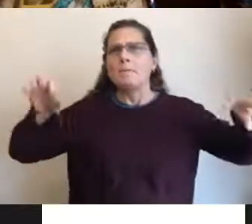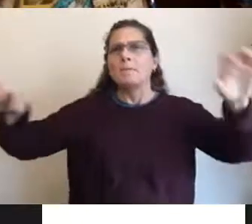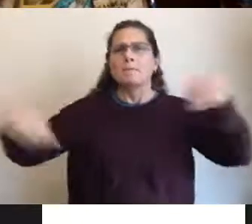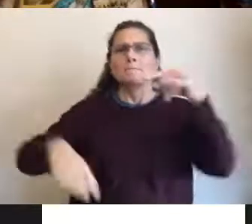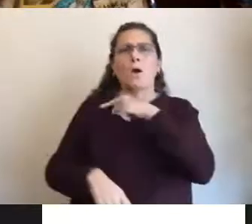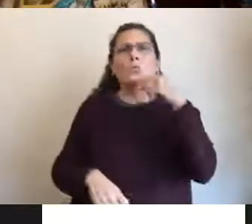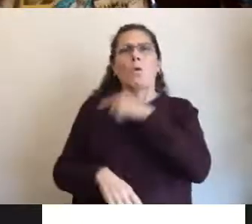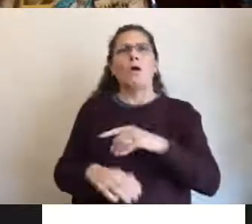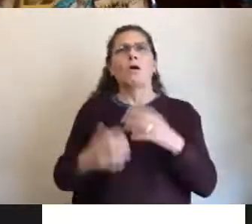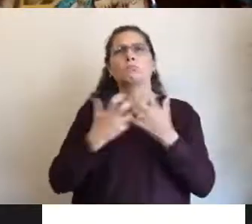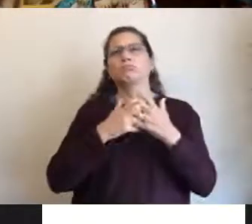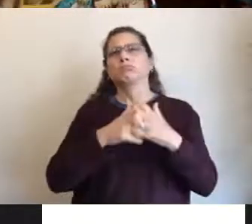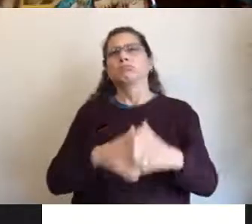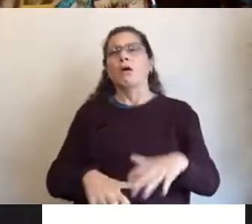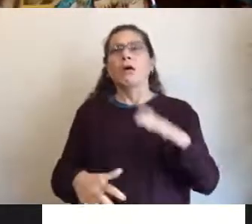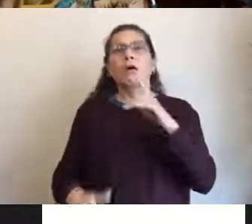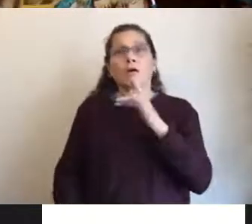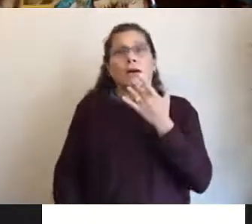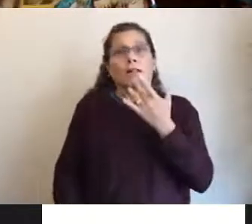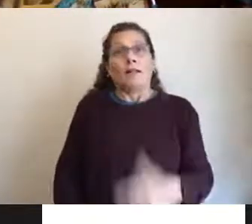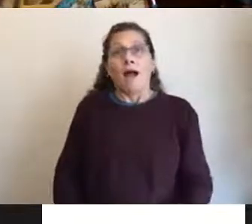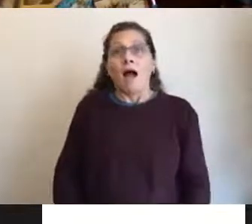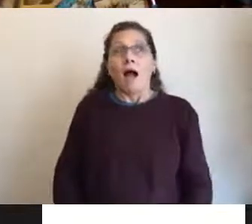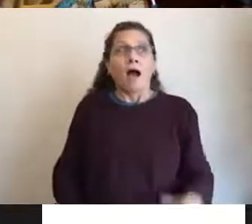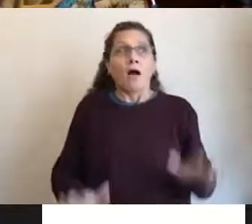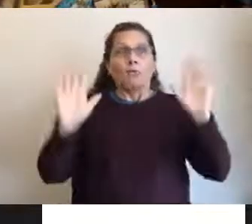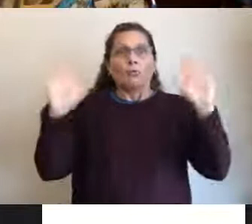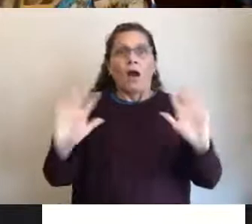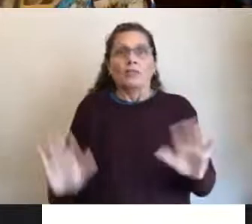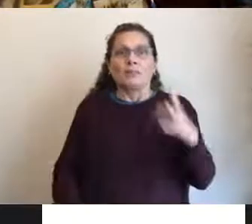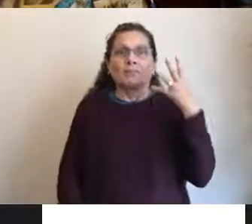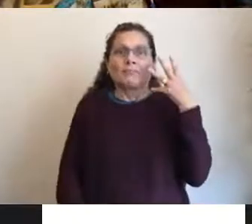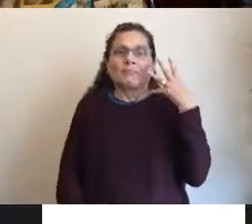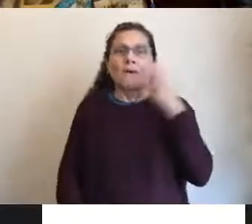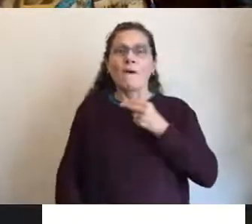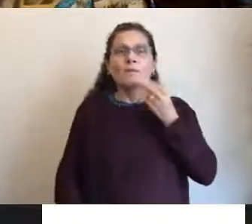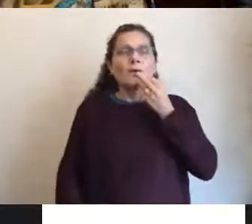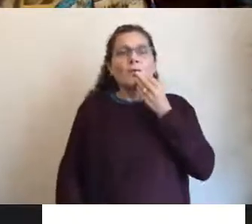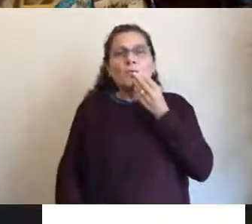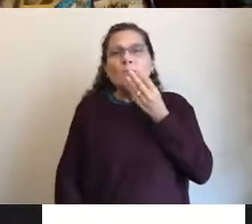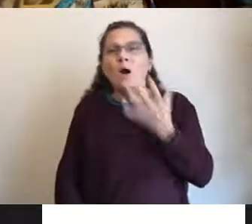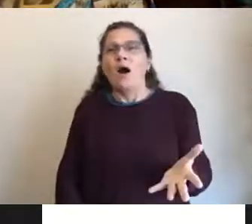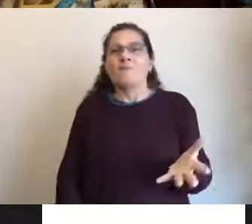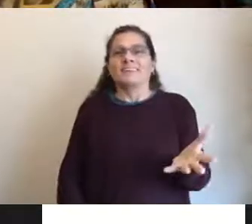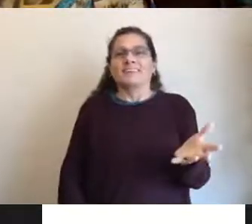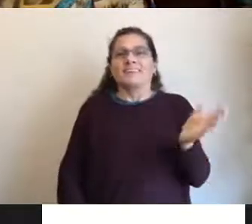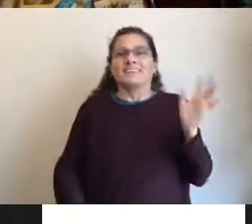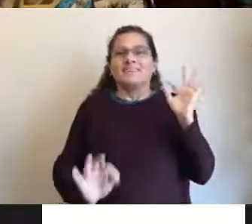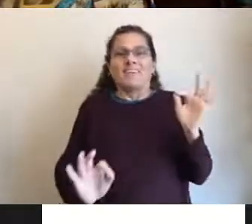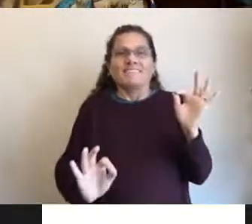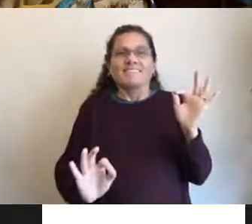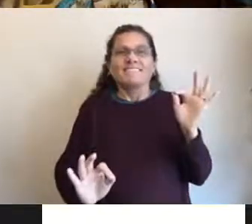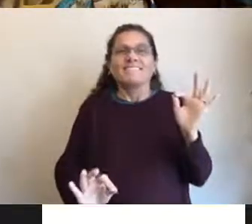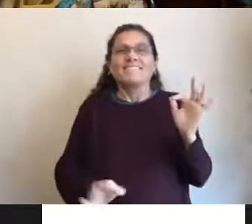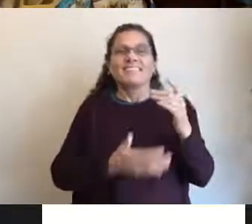warm and sunny day. That was actually beautiful to have, and we're going to enjoy that for the rest of the week. So I want to thanks to everyone